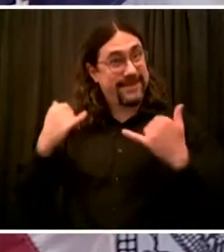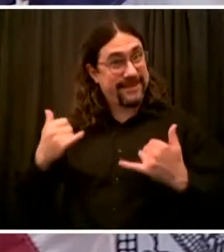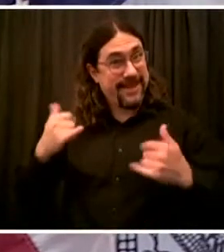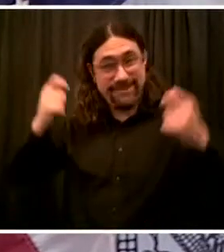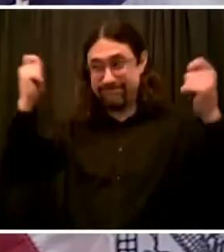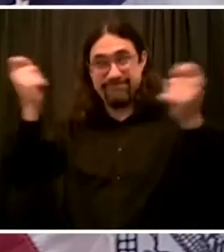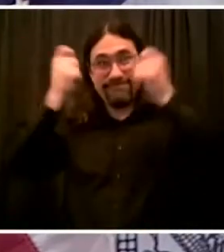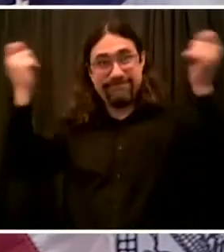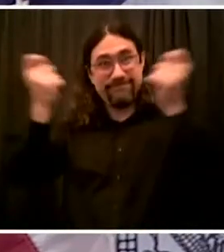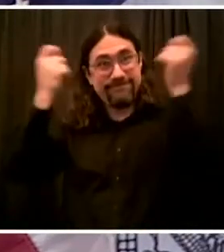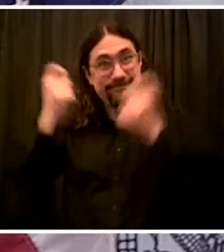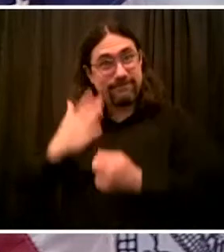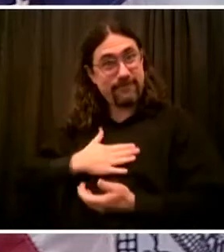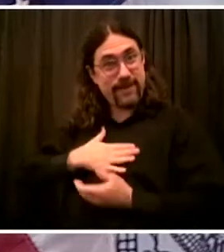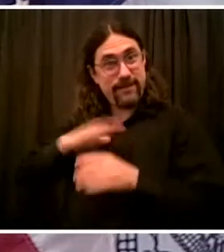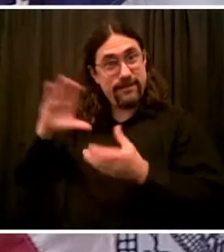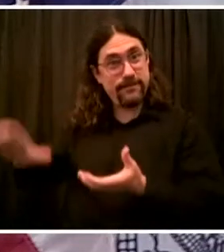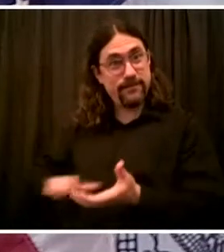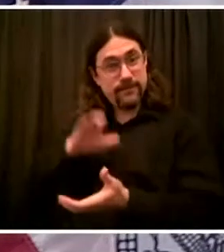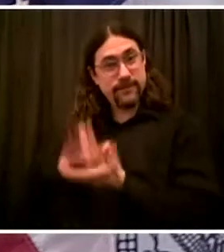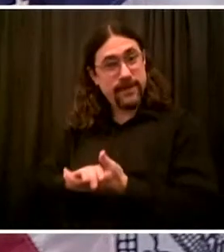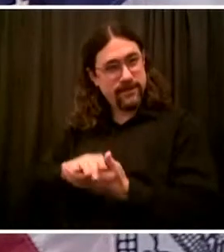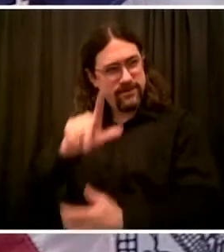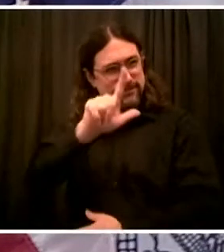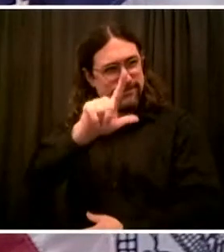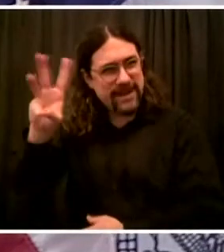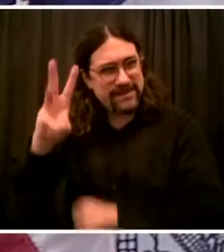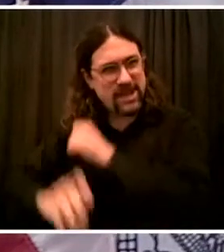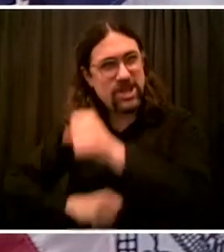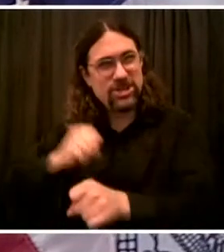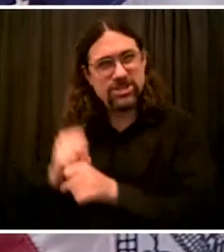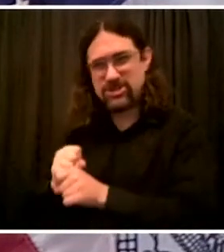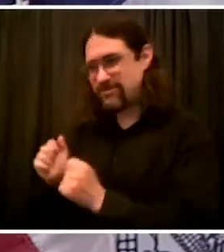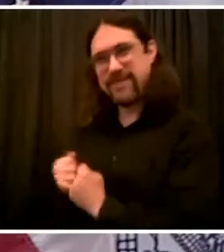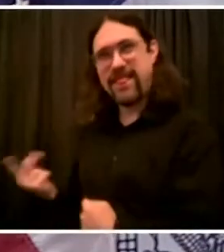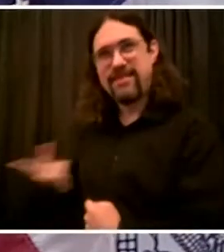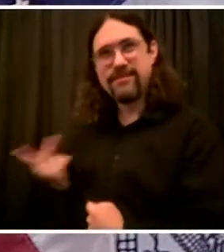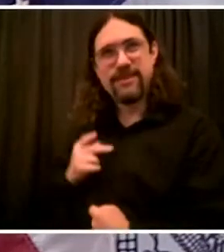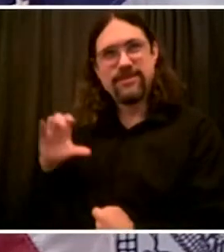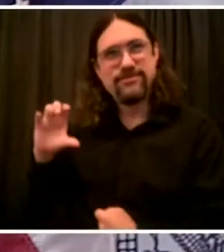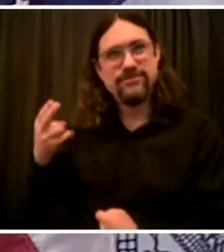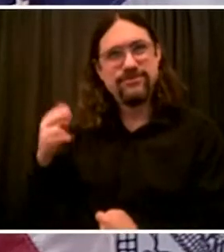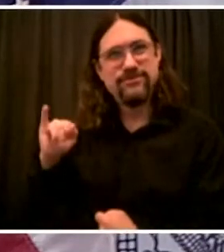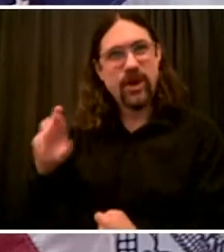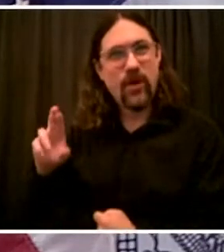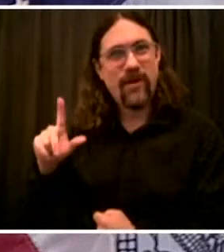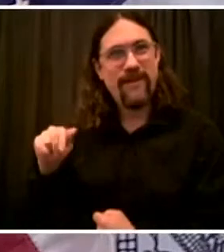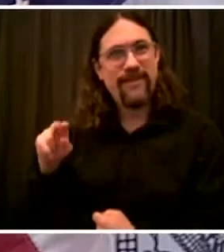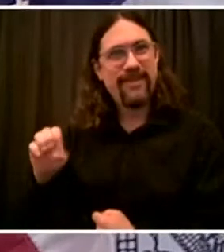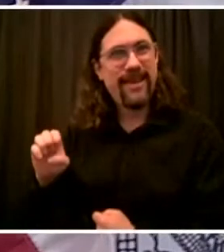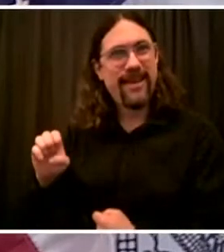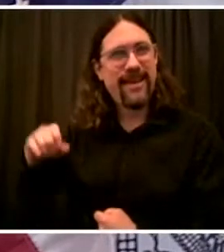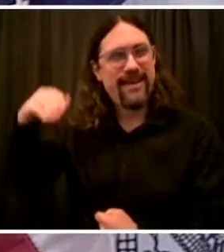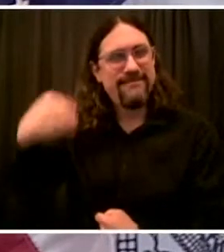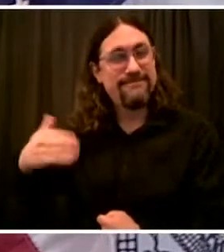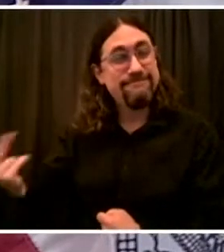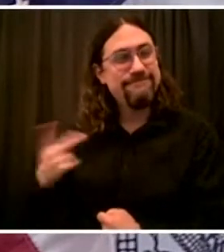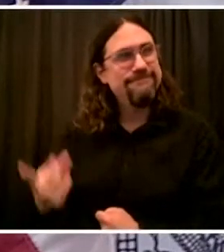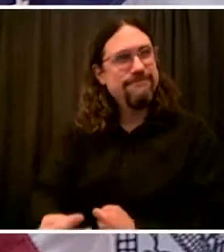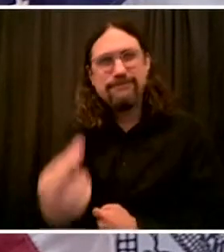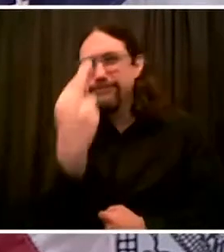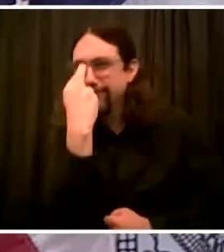think you're watching right now, so I just want to say 26 years later, you are my best friend, and I am madly in love with